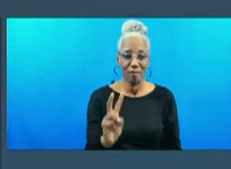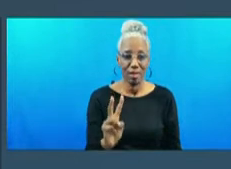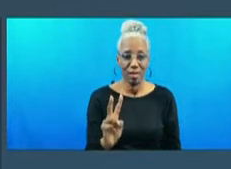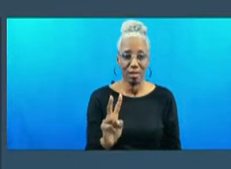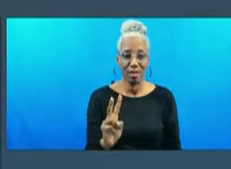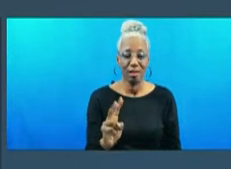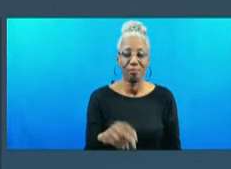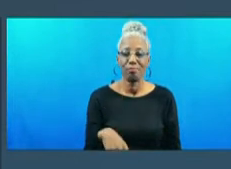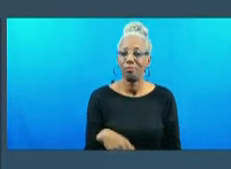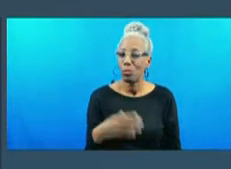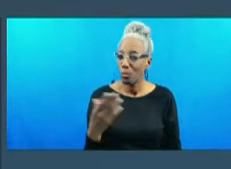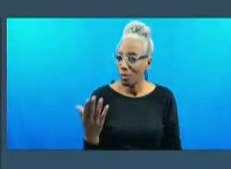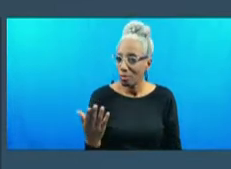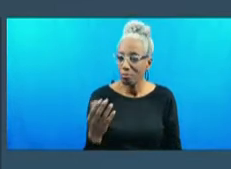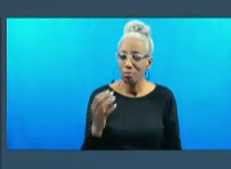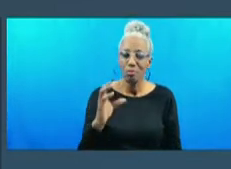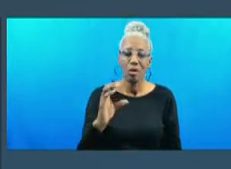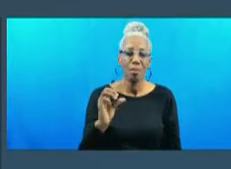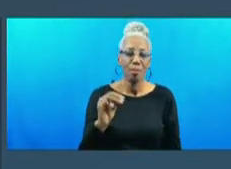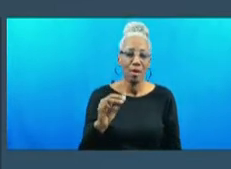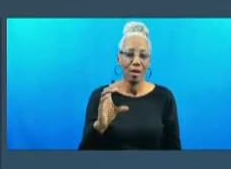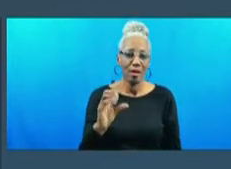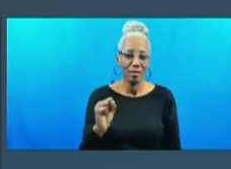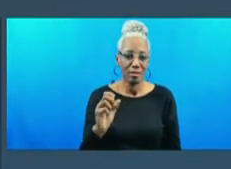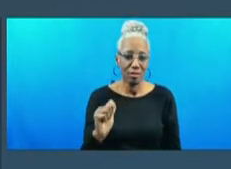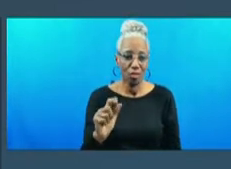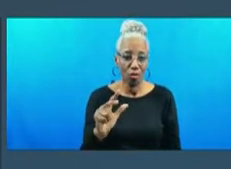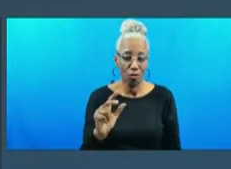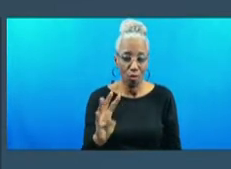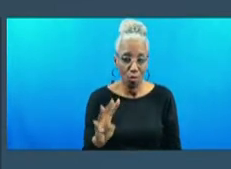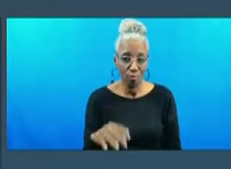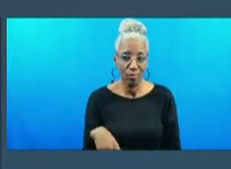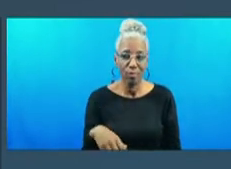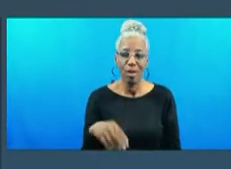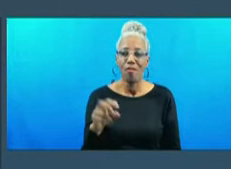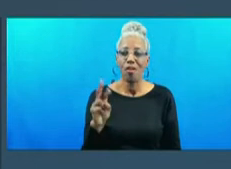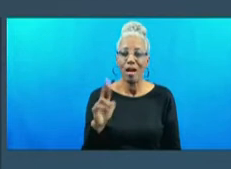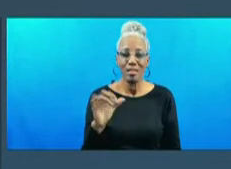34, Verizon 36, RCN